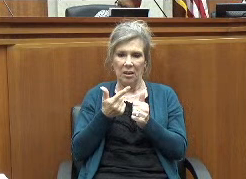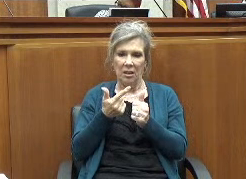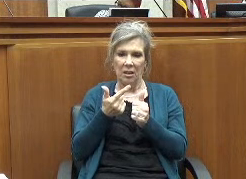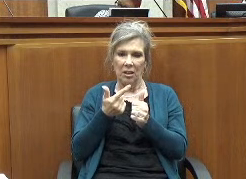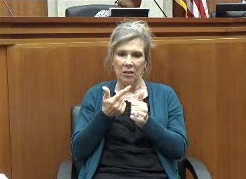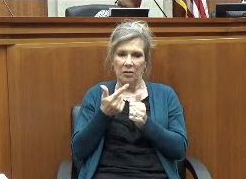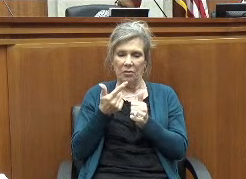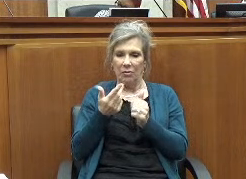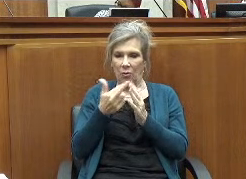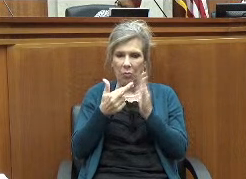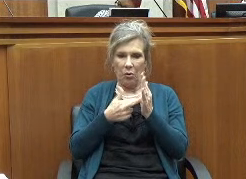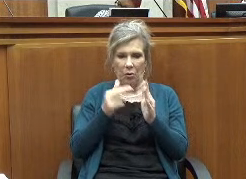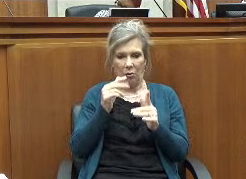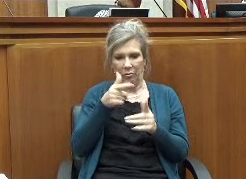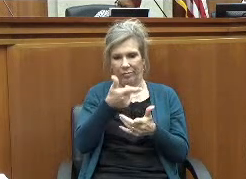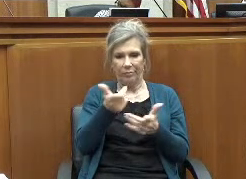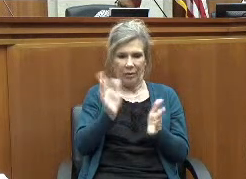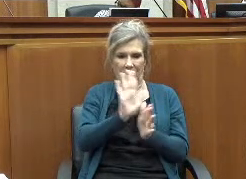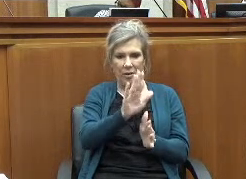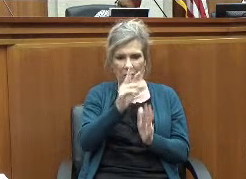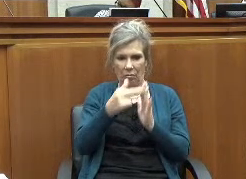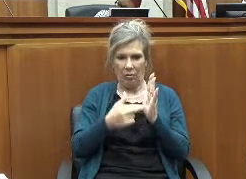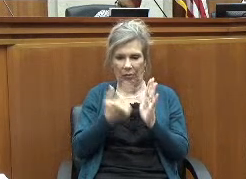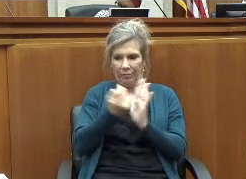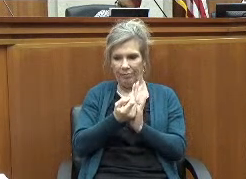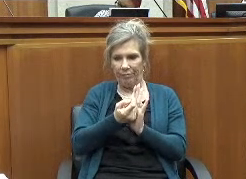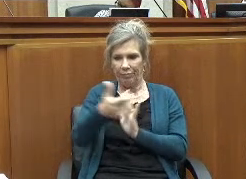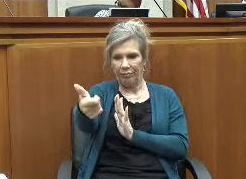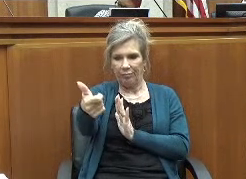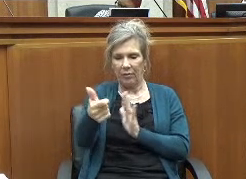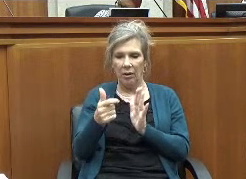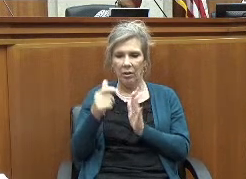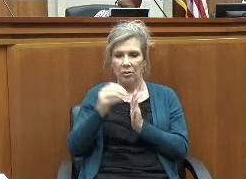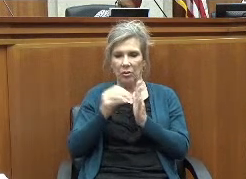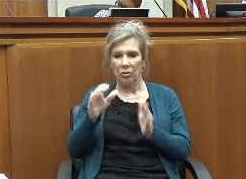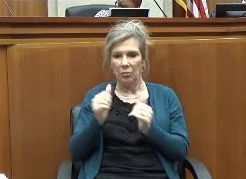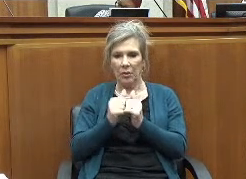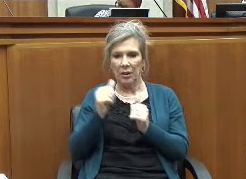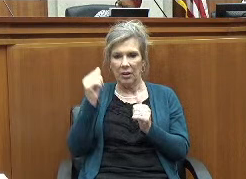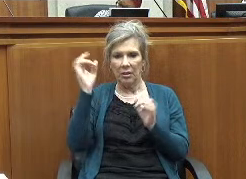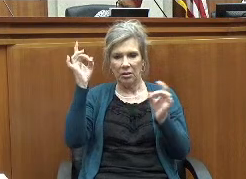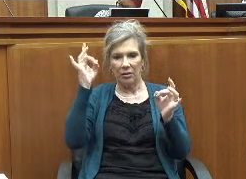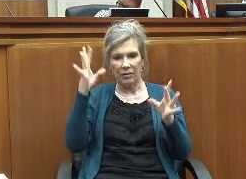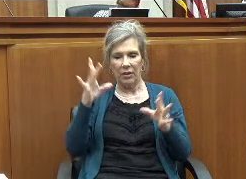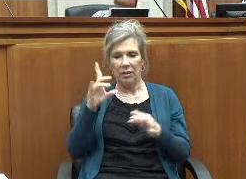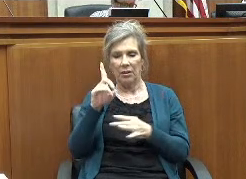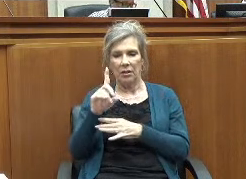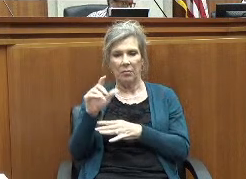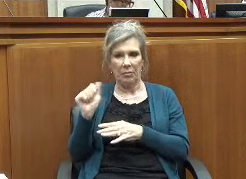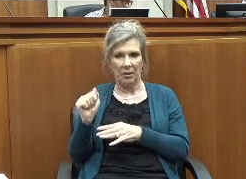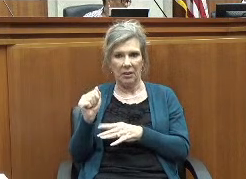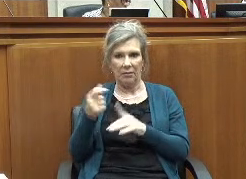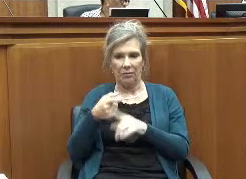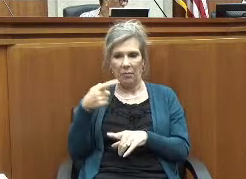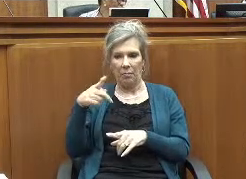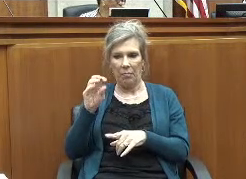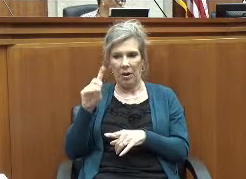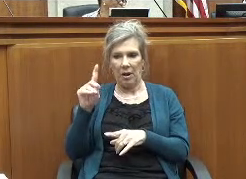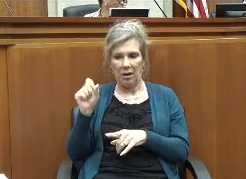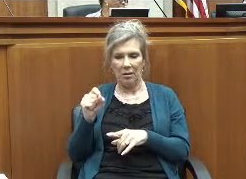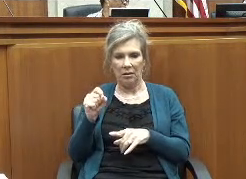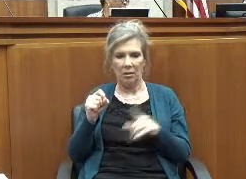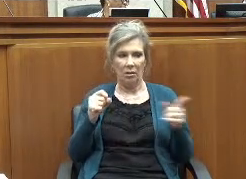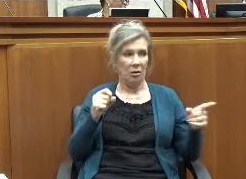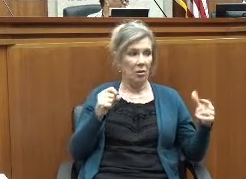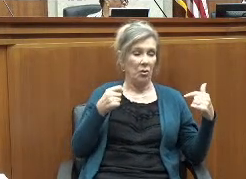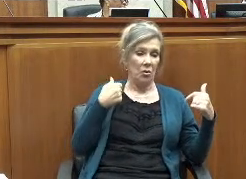excluding students with severe disabilities from their pod locations. So again, I would say that we don't